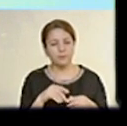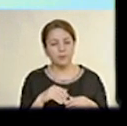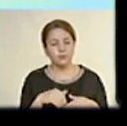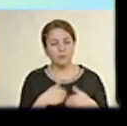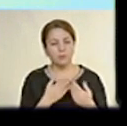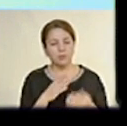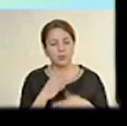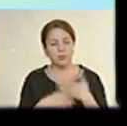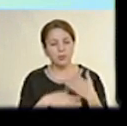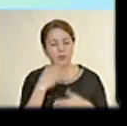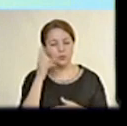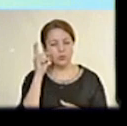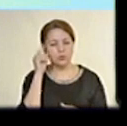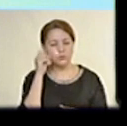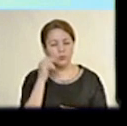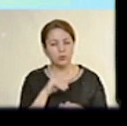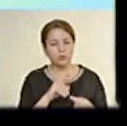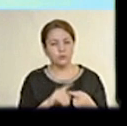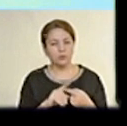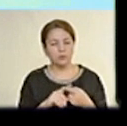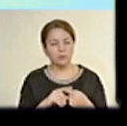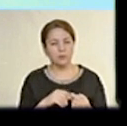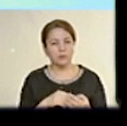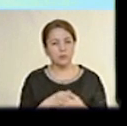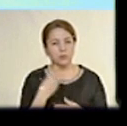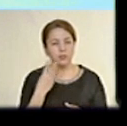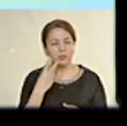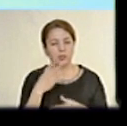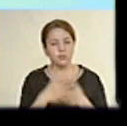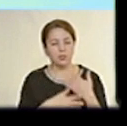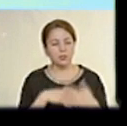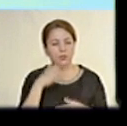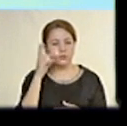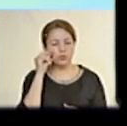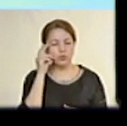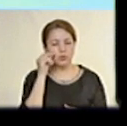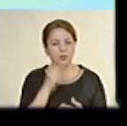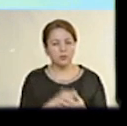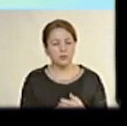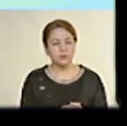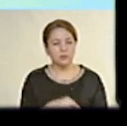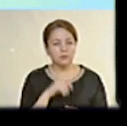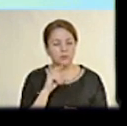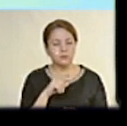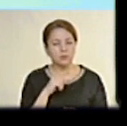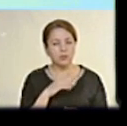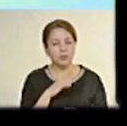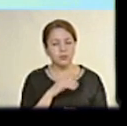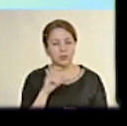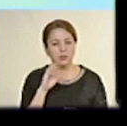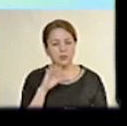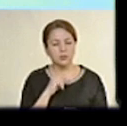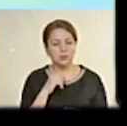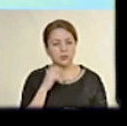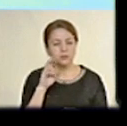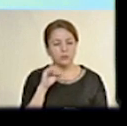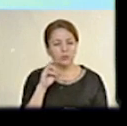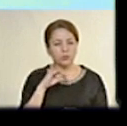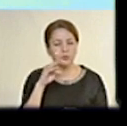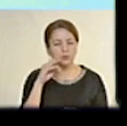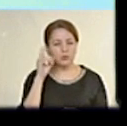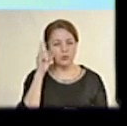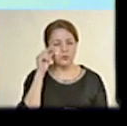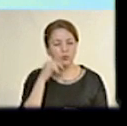aralash sonimiz qo'shilyapti ikkinchi aralash sonimizga. Bunda esa butun sonlarni